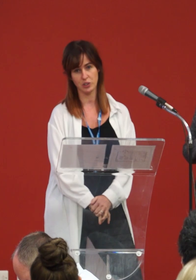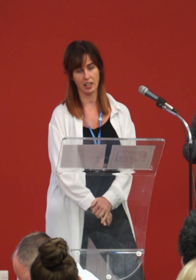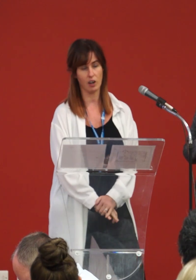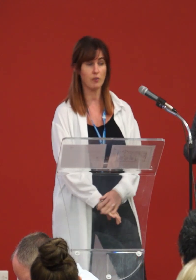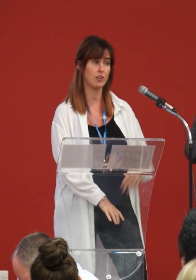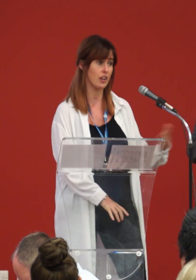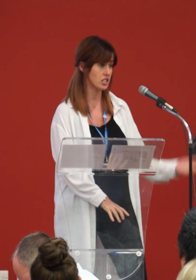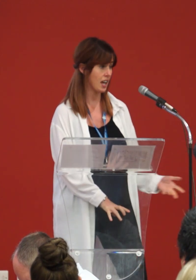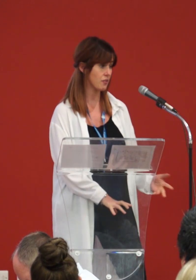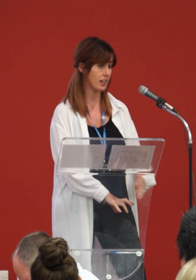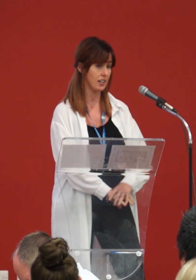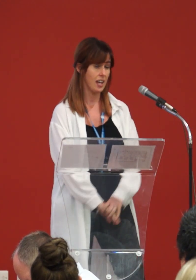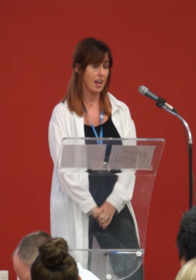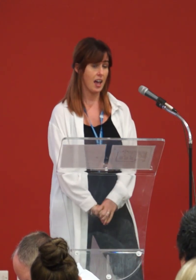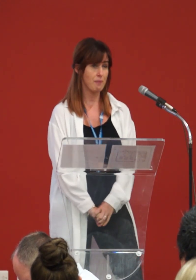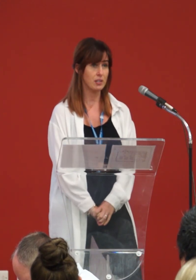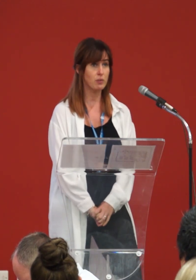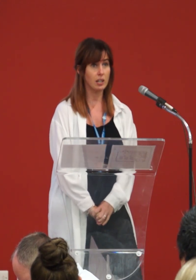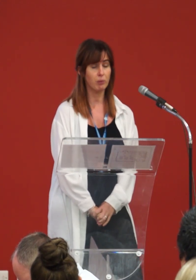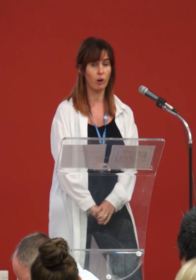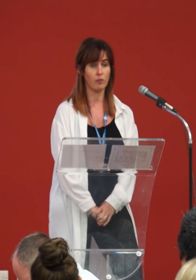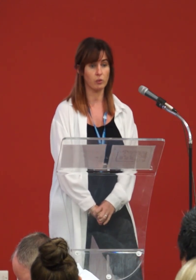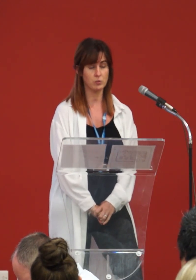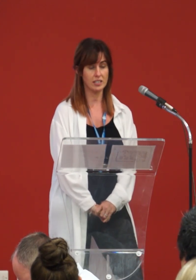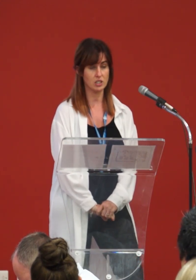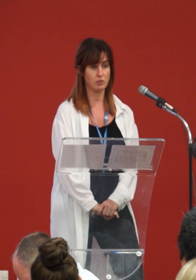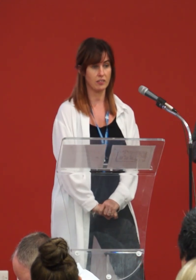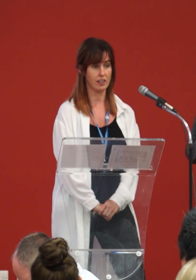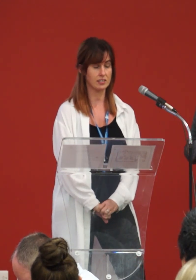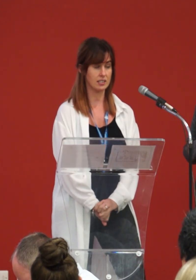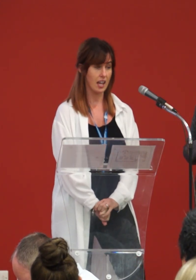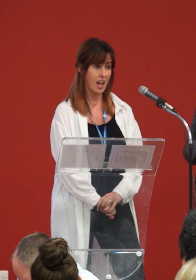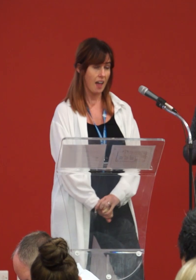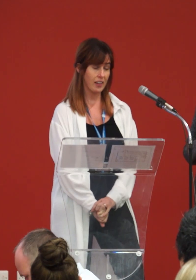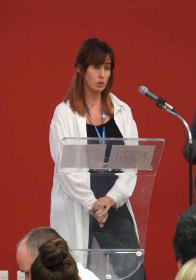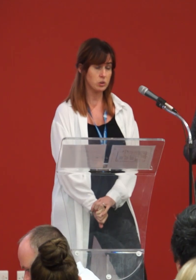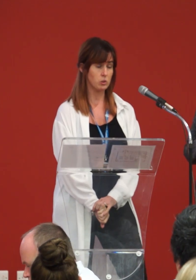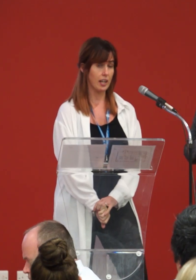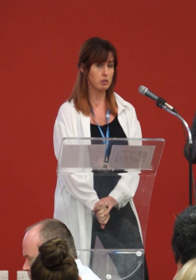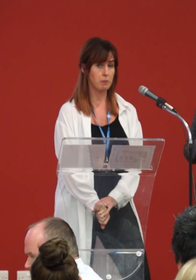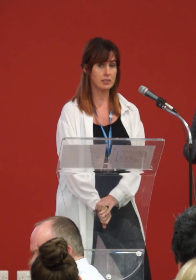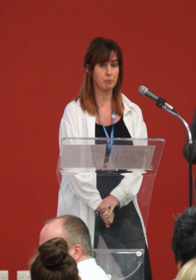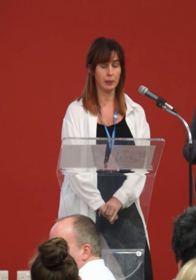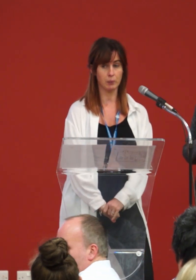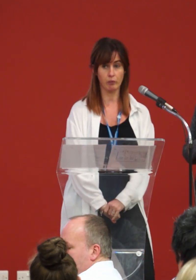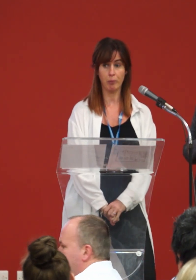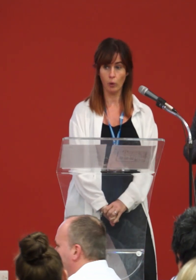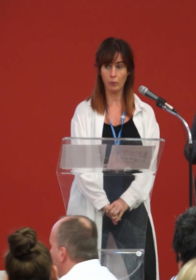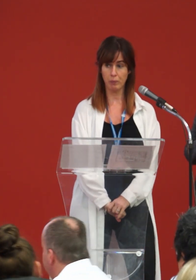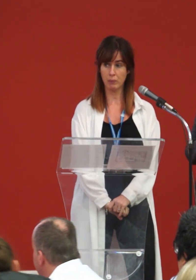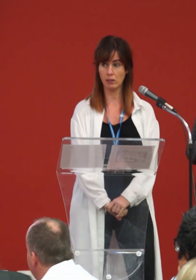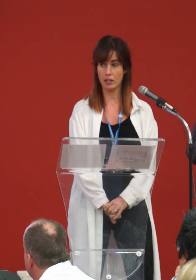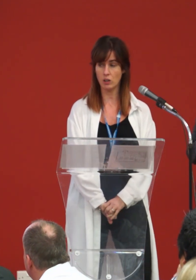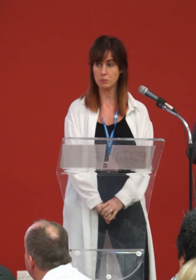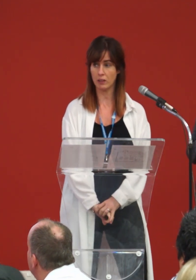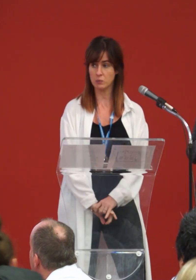that's no good to you. Or if you're a vegetarian, it's really important that those really discrete things. And I think it also allows people to build up a rapport